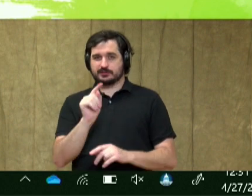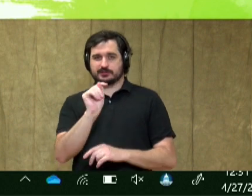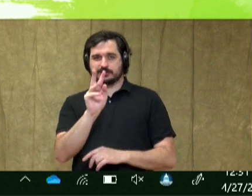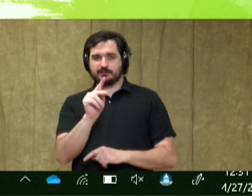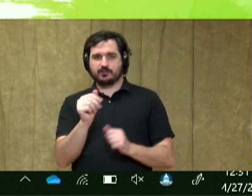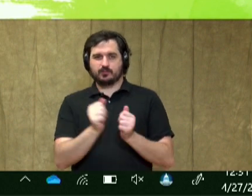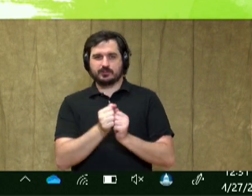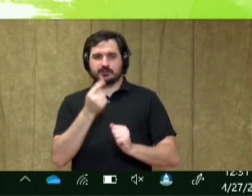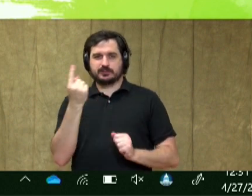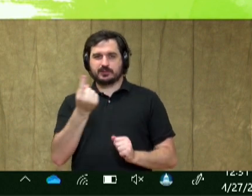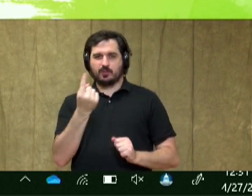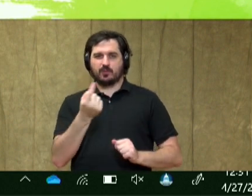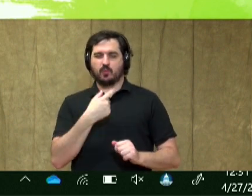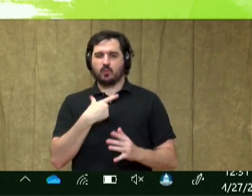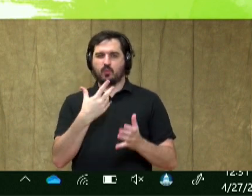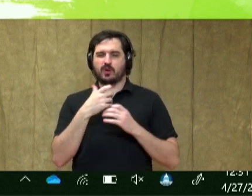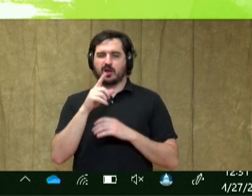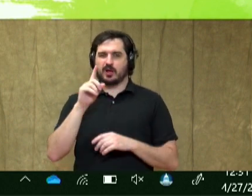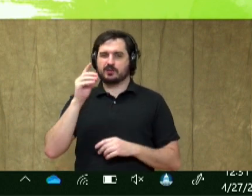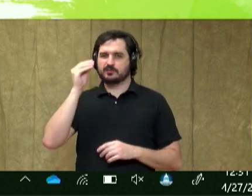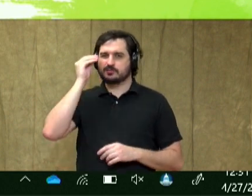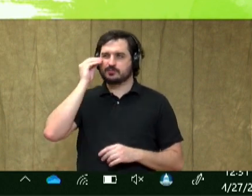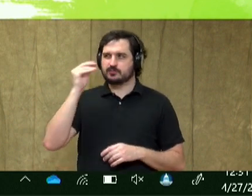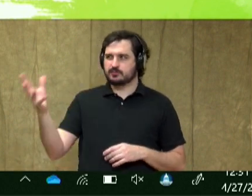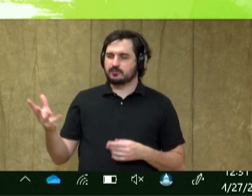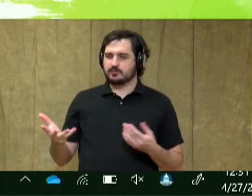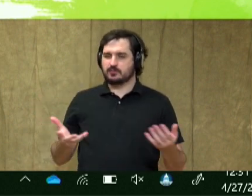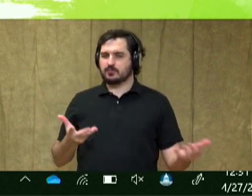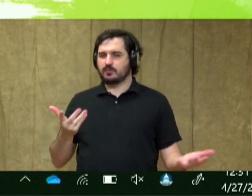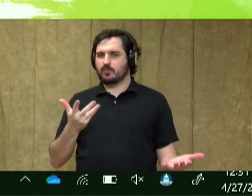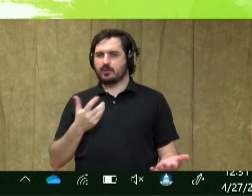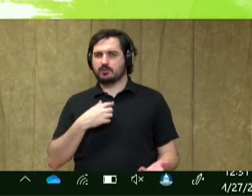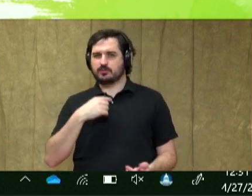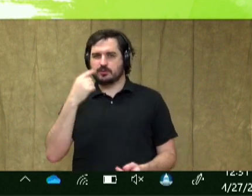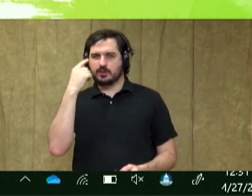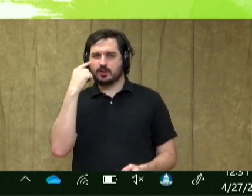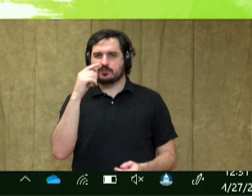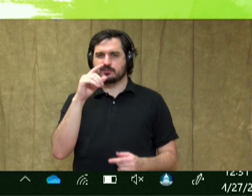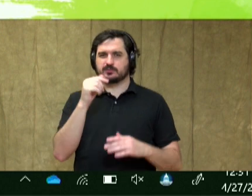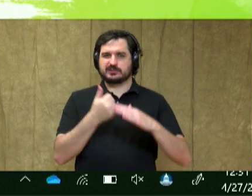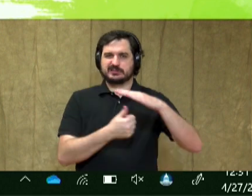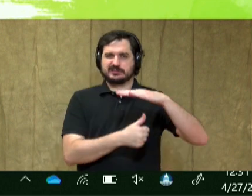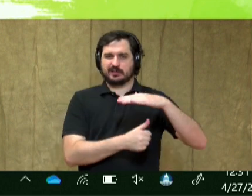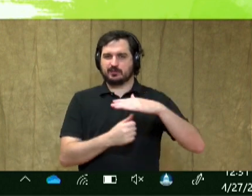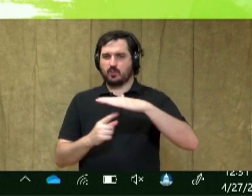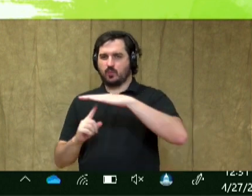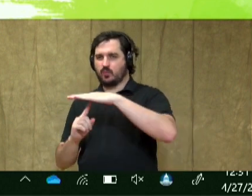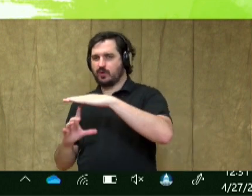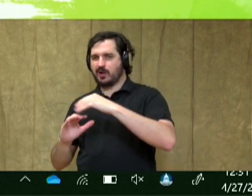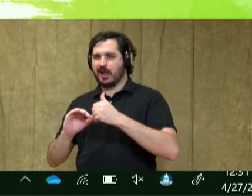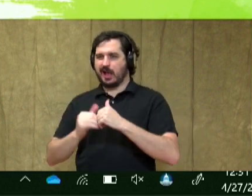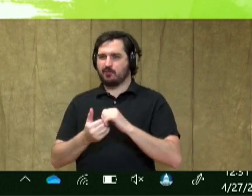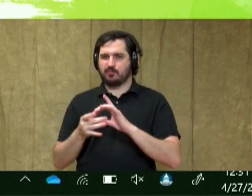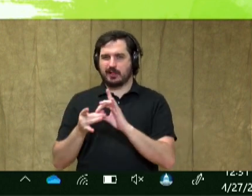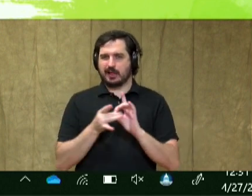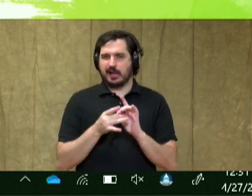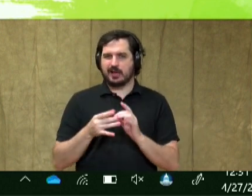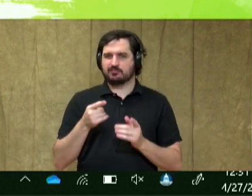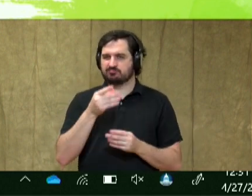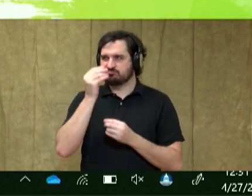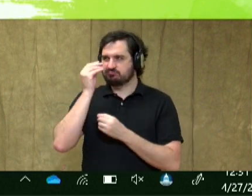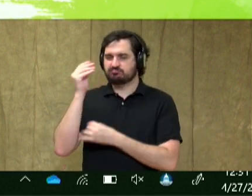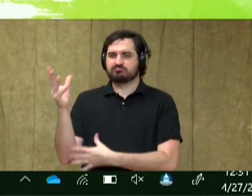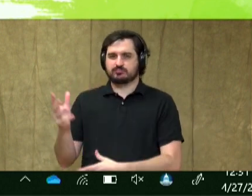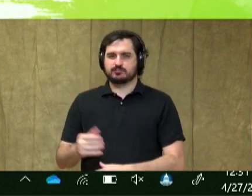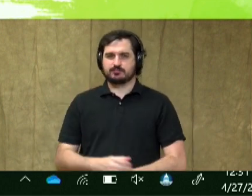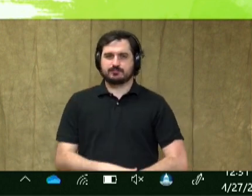or sister, I want you to tell them how you think tenths and hundreds are related.